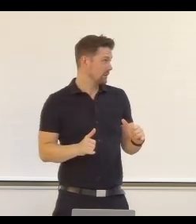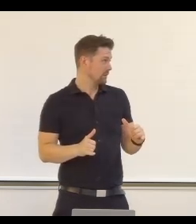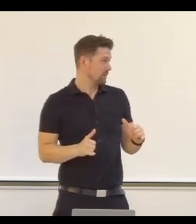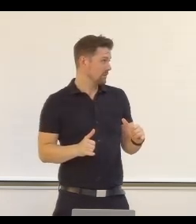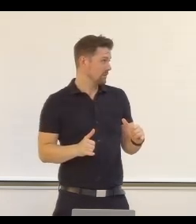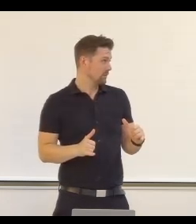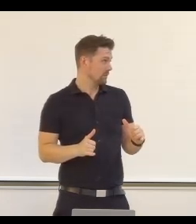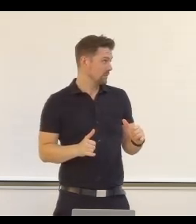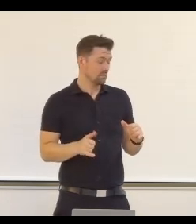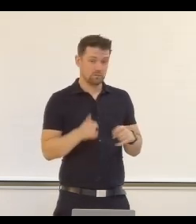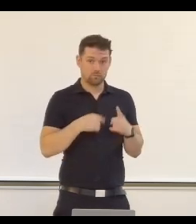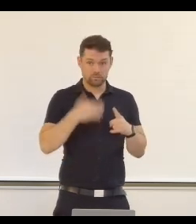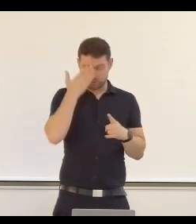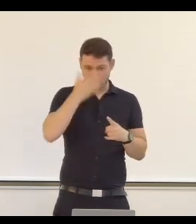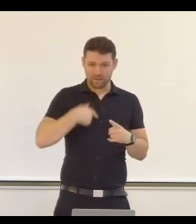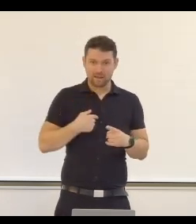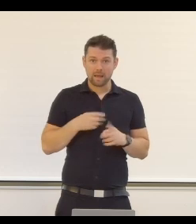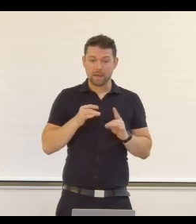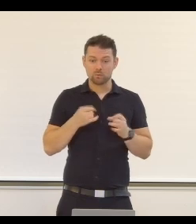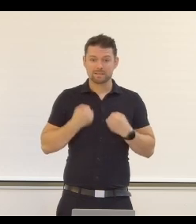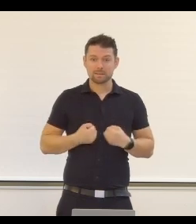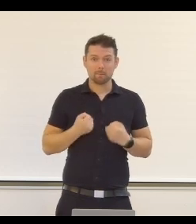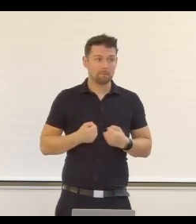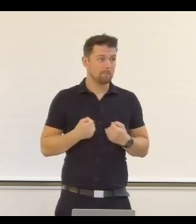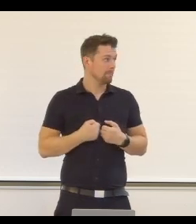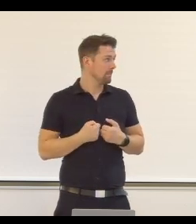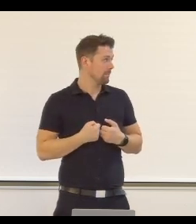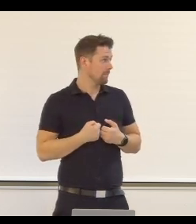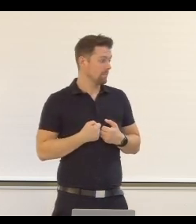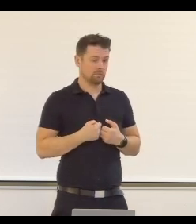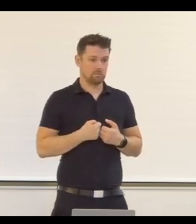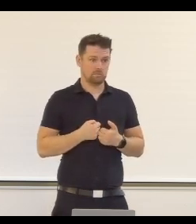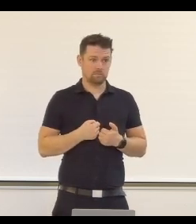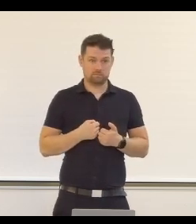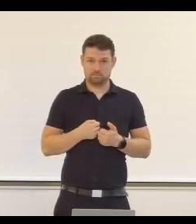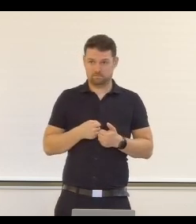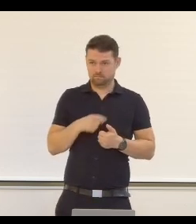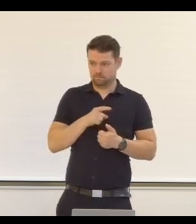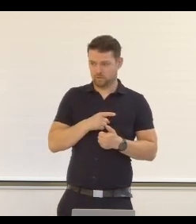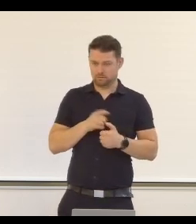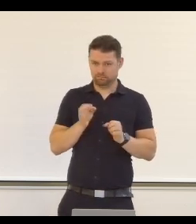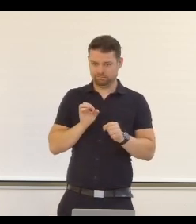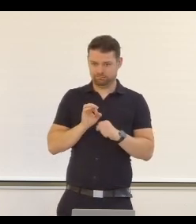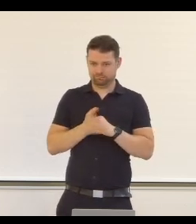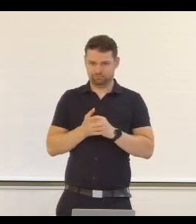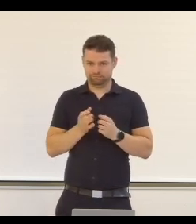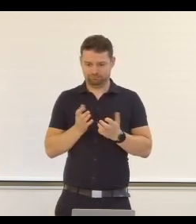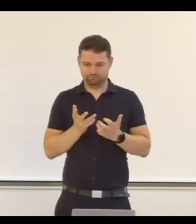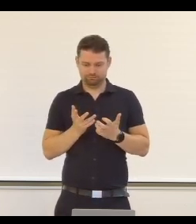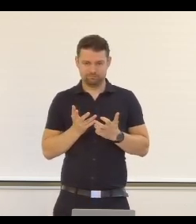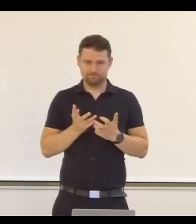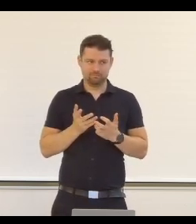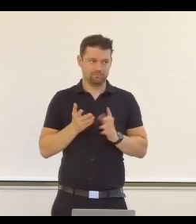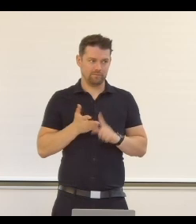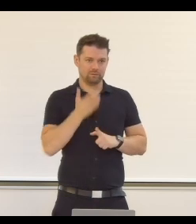how our immune system was, the hypothesis was that it would be weak, like the astronauts coming back from the ISS. So we were sent